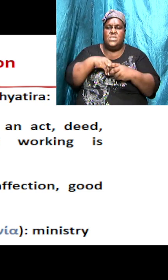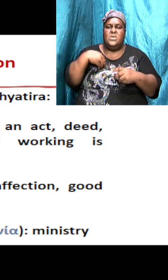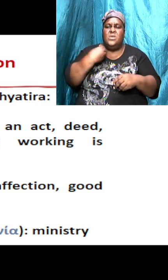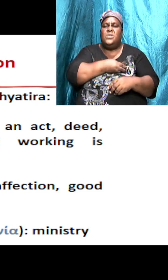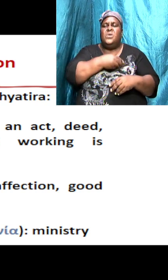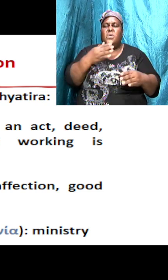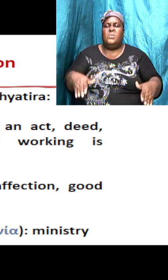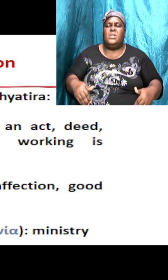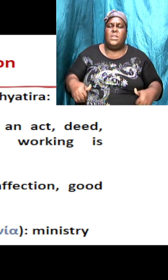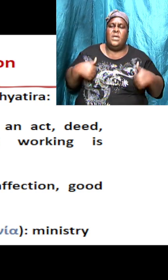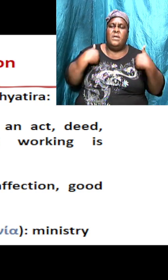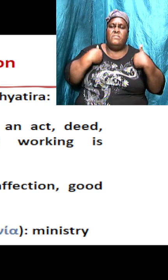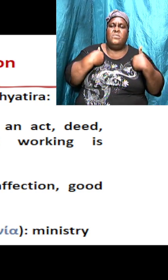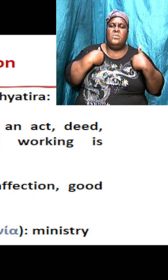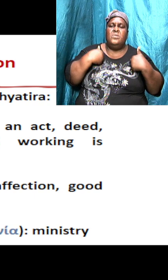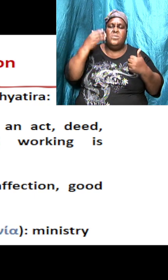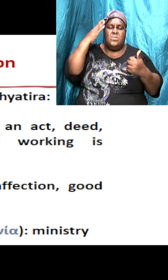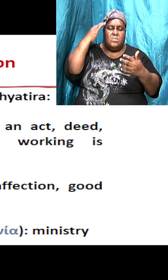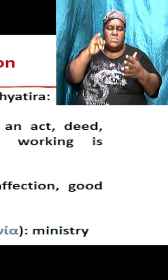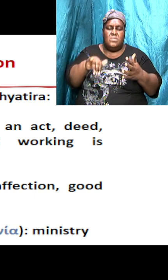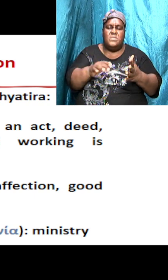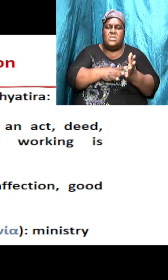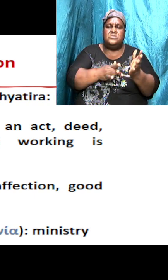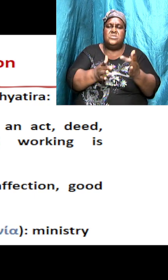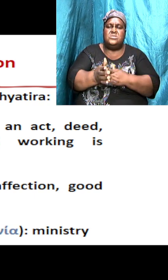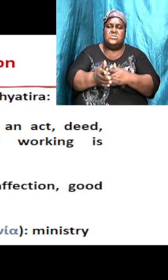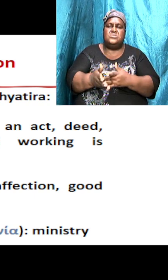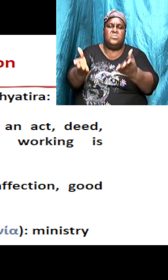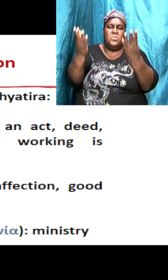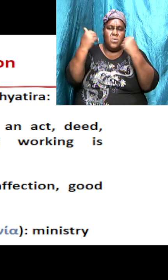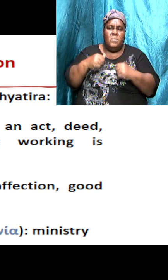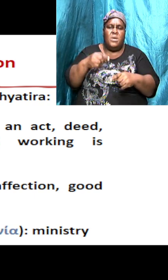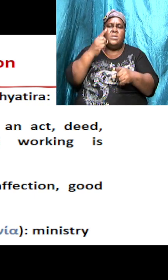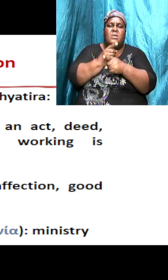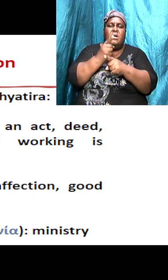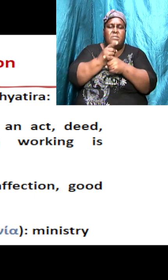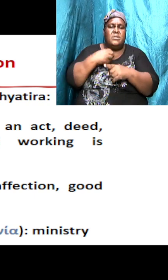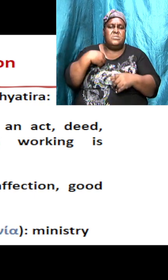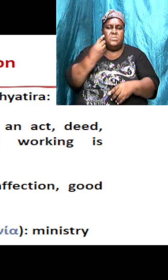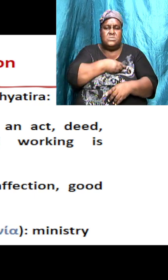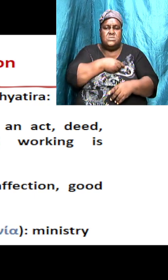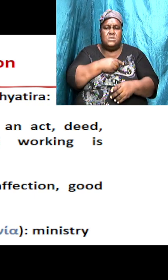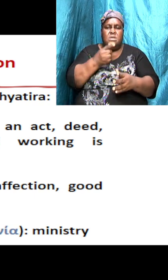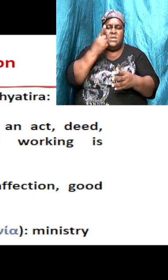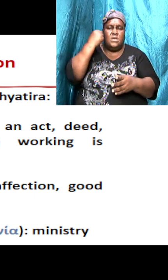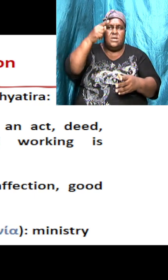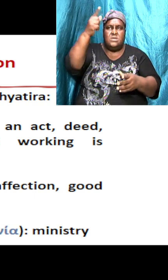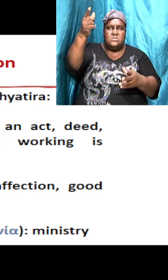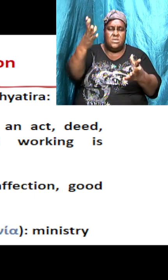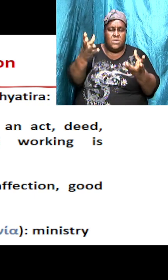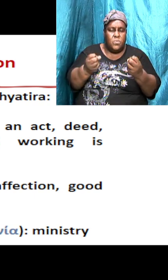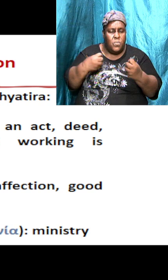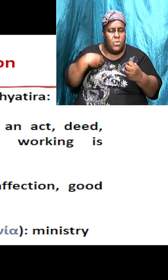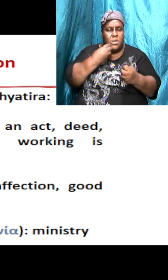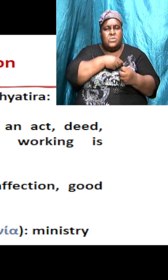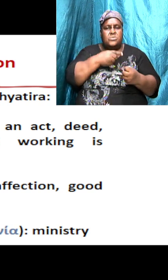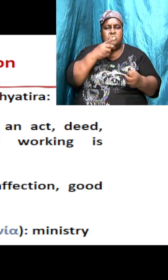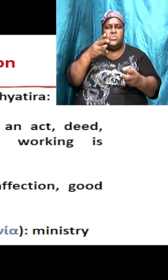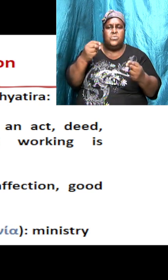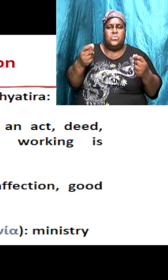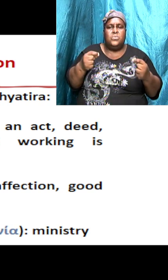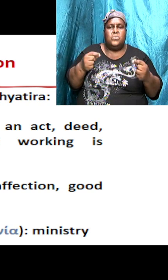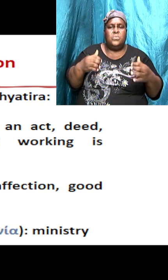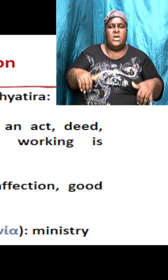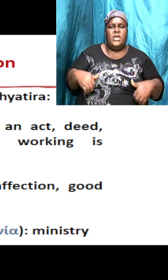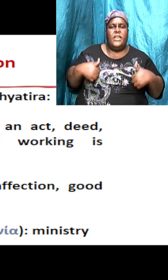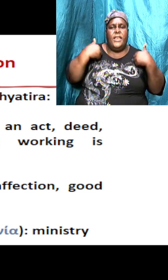that Jesus is going to step in to correct us, because he wants us to do our best